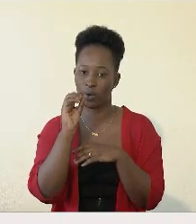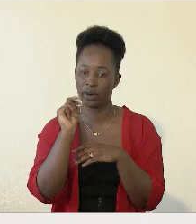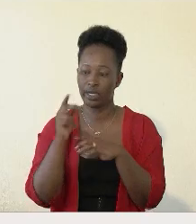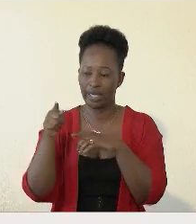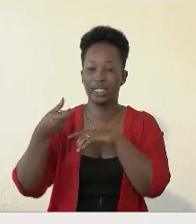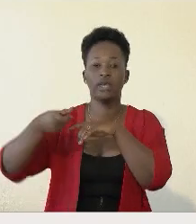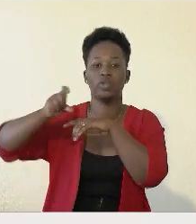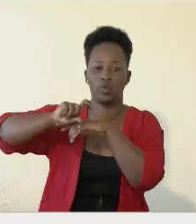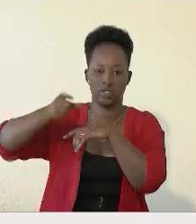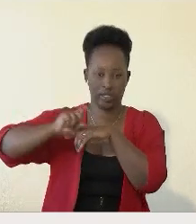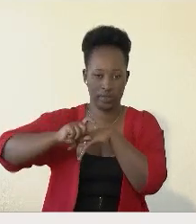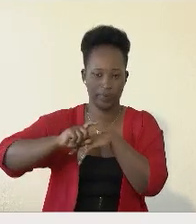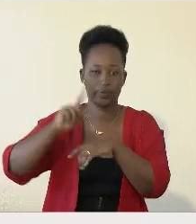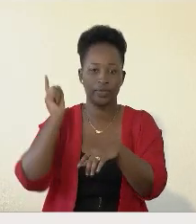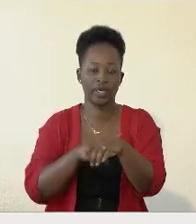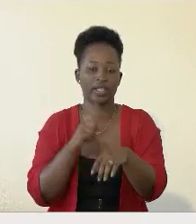have when the